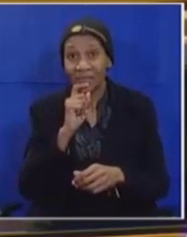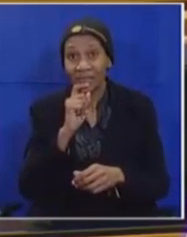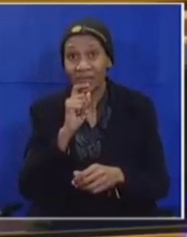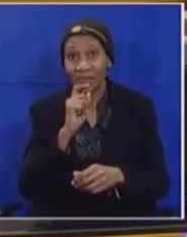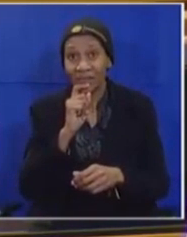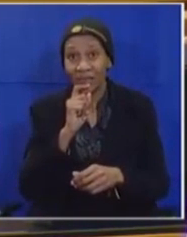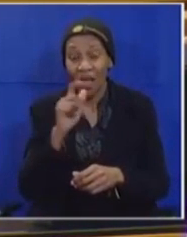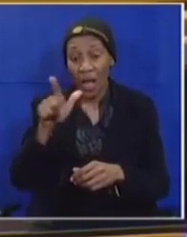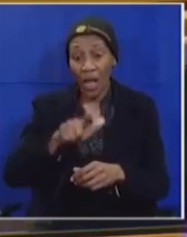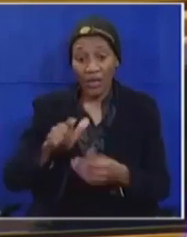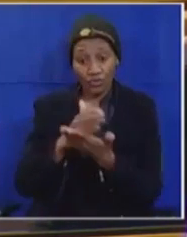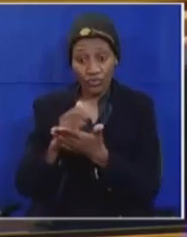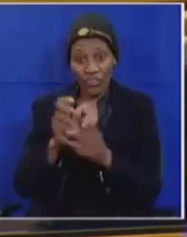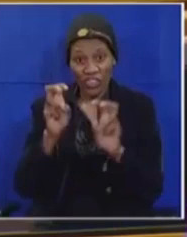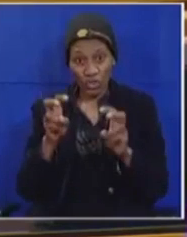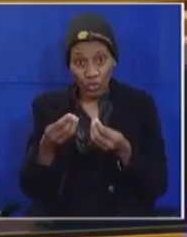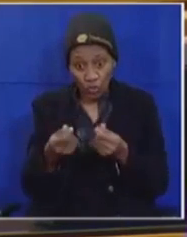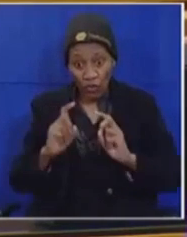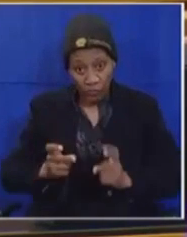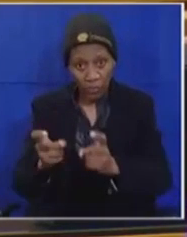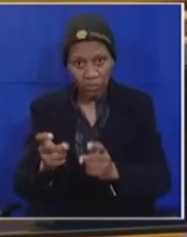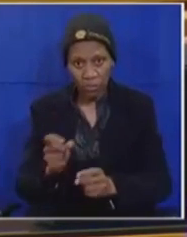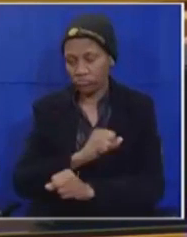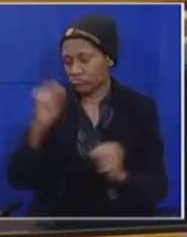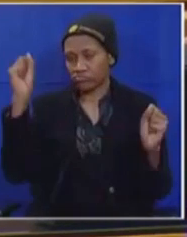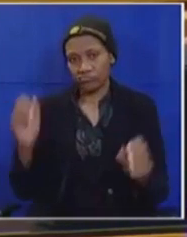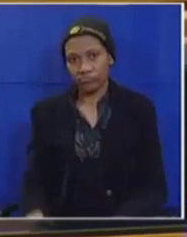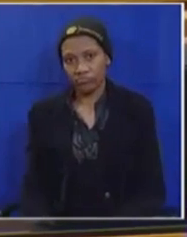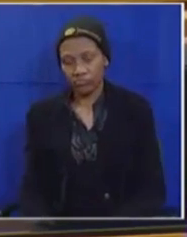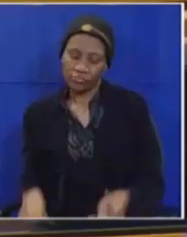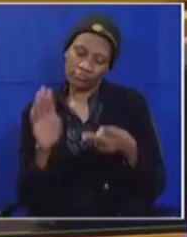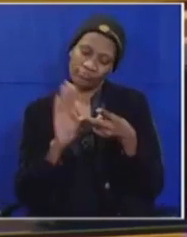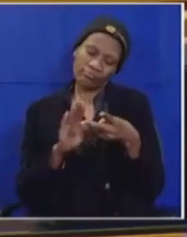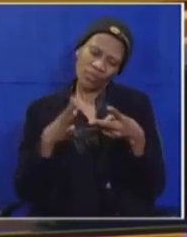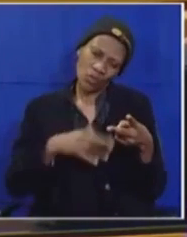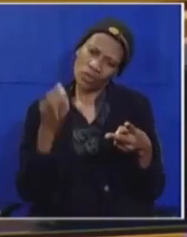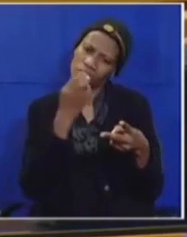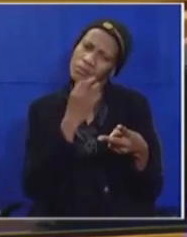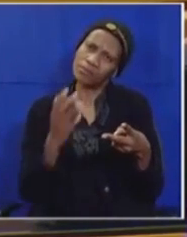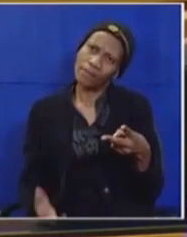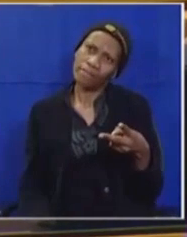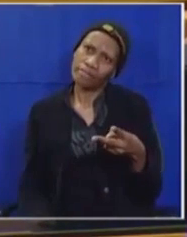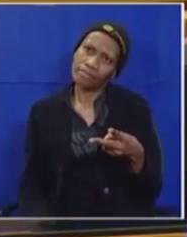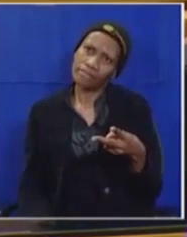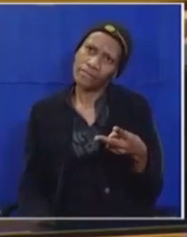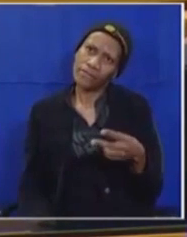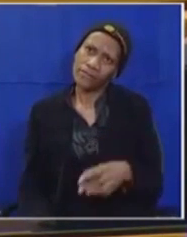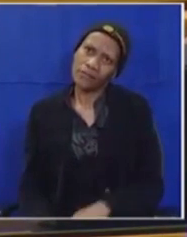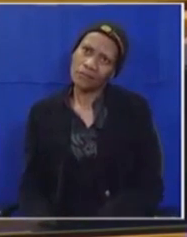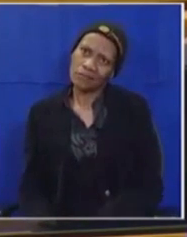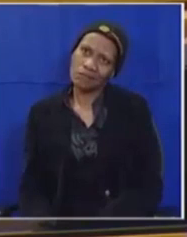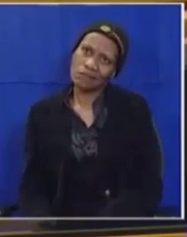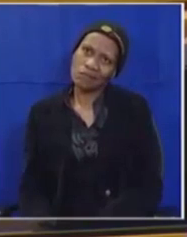land reform issue. And I also want to say that you yourself, in